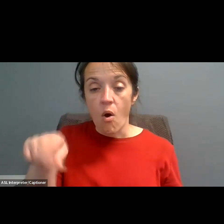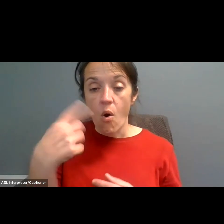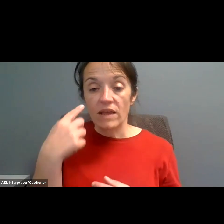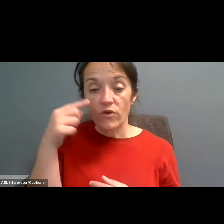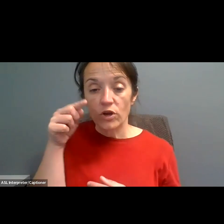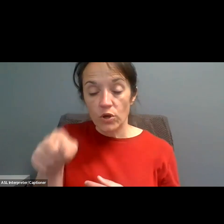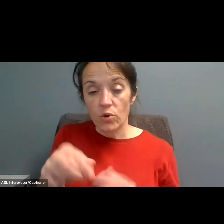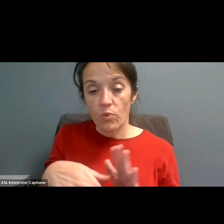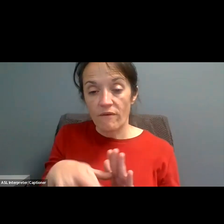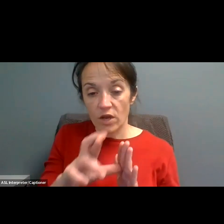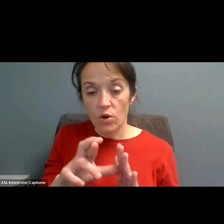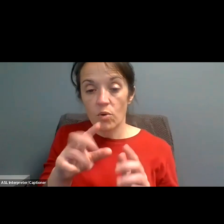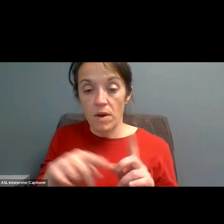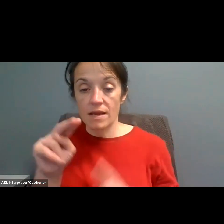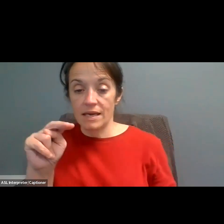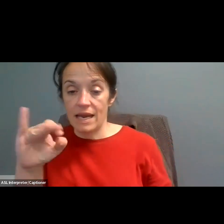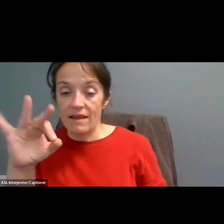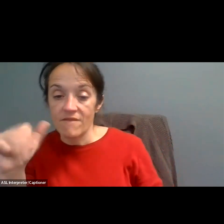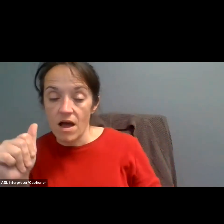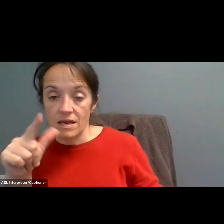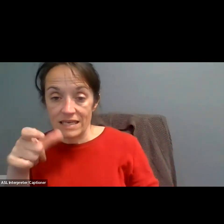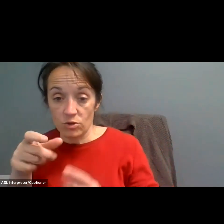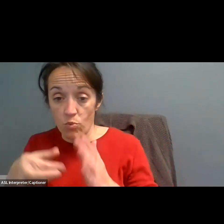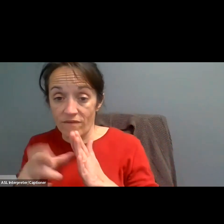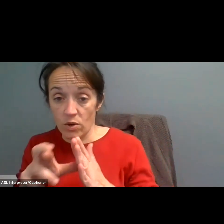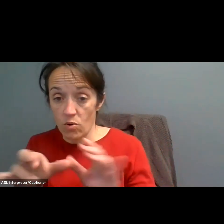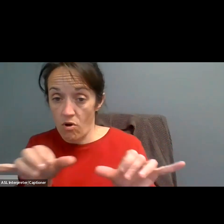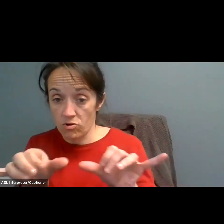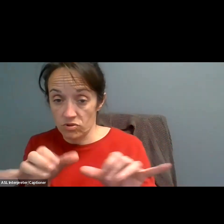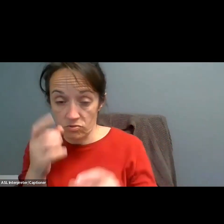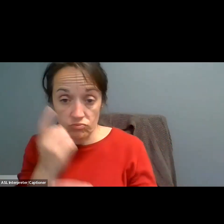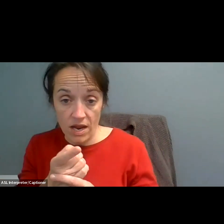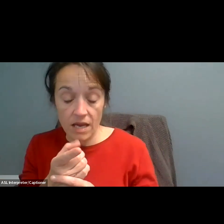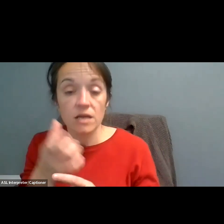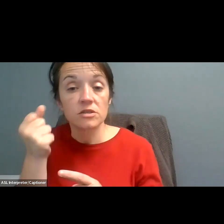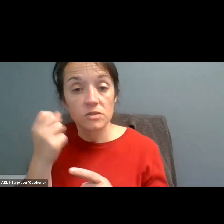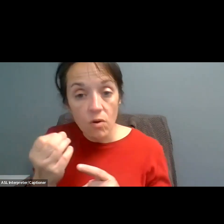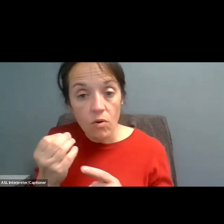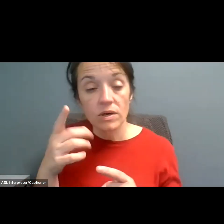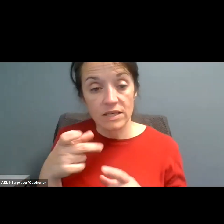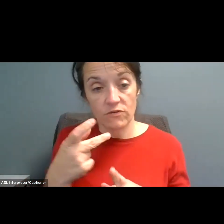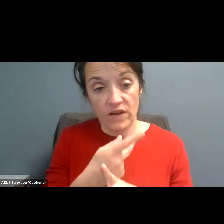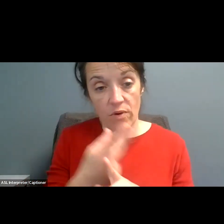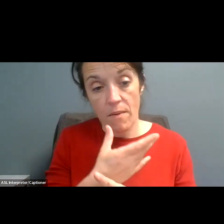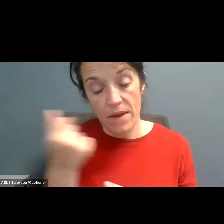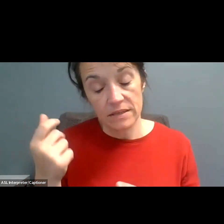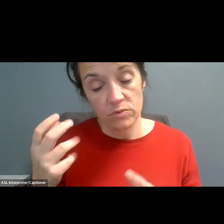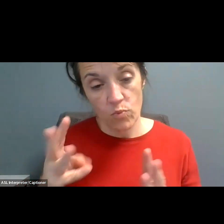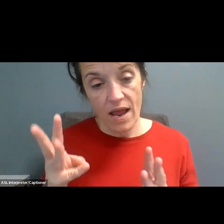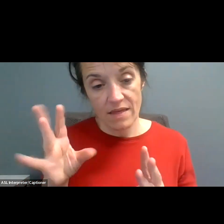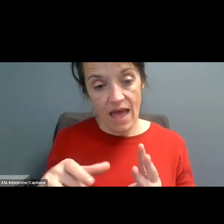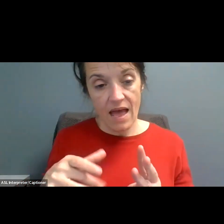agree that that is something that we need, and it is definitely in the works. So we hope to have an update on that for you soon,